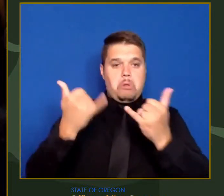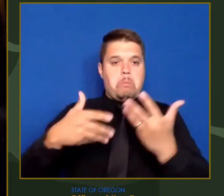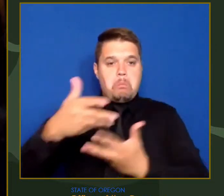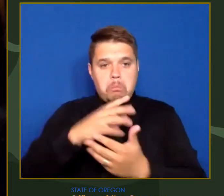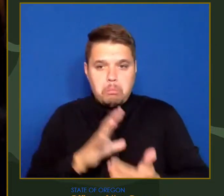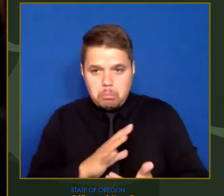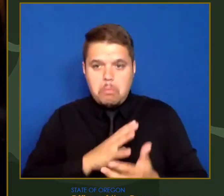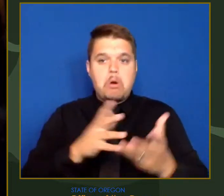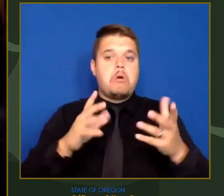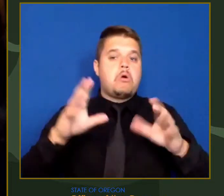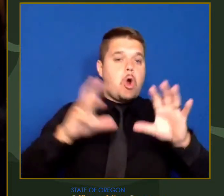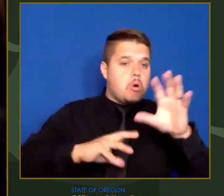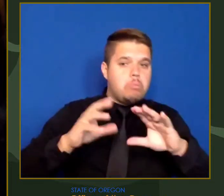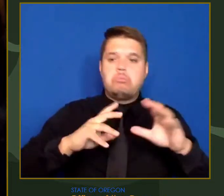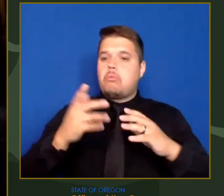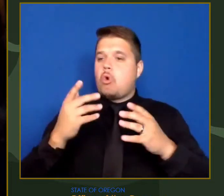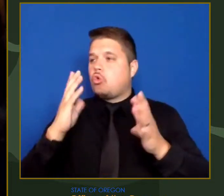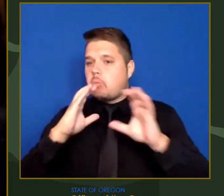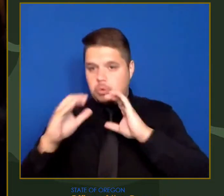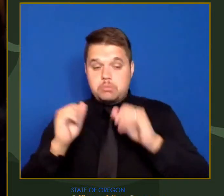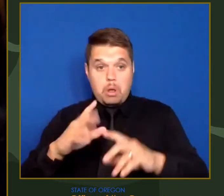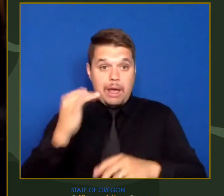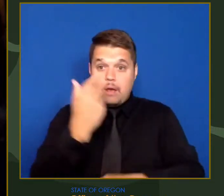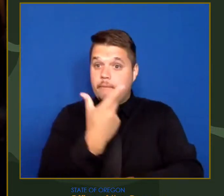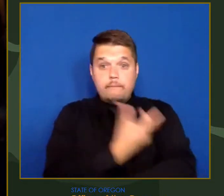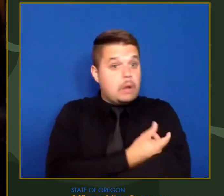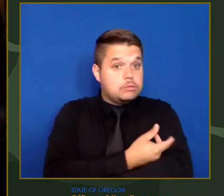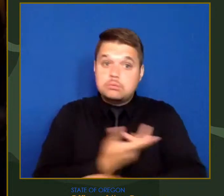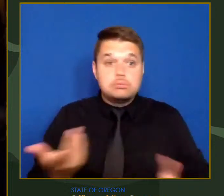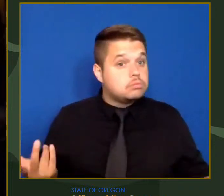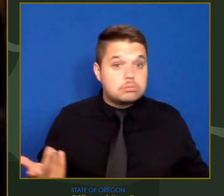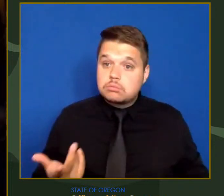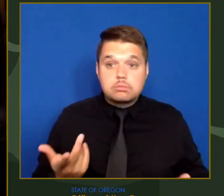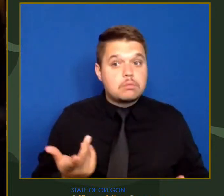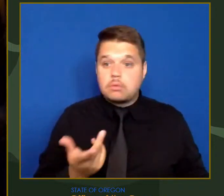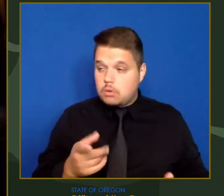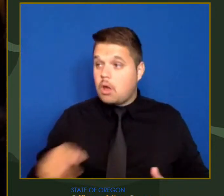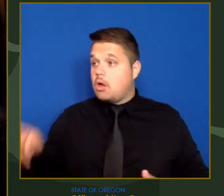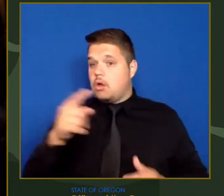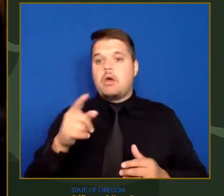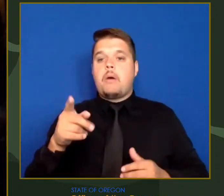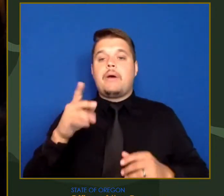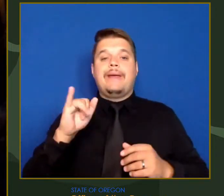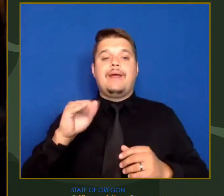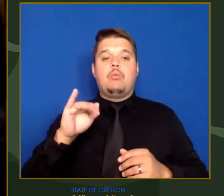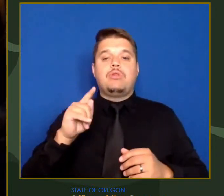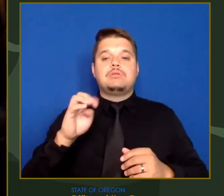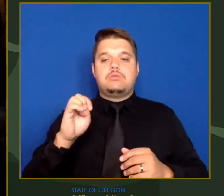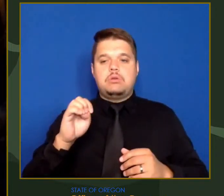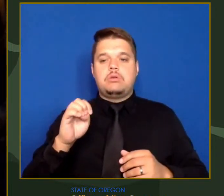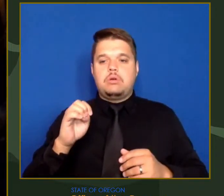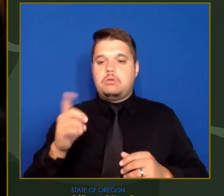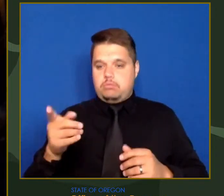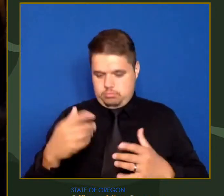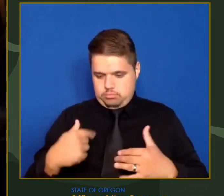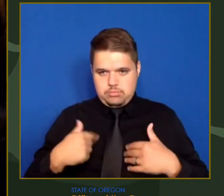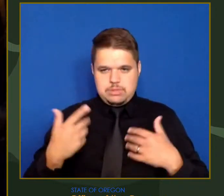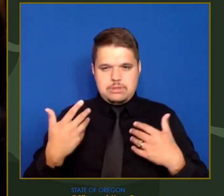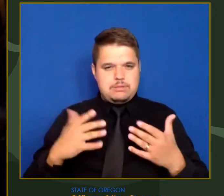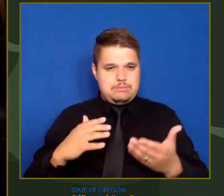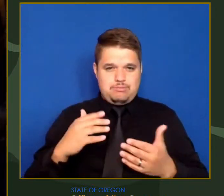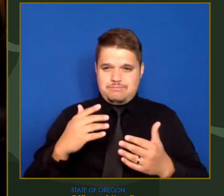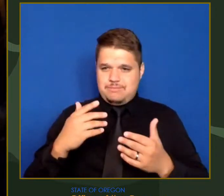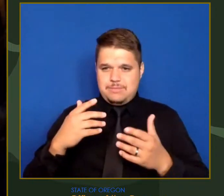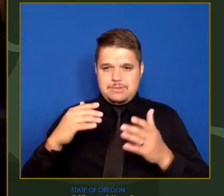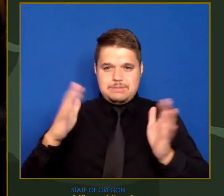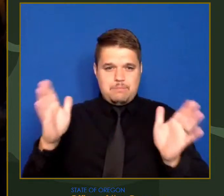immunocompromised or otherwise worried and you're in a community where the virus is raging and variants are raging. These are the steps that protect